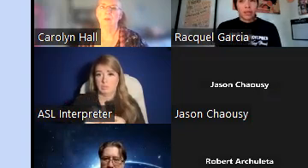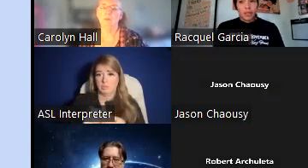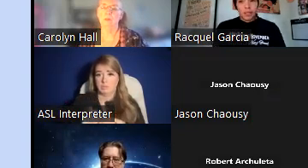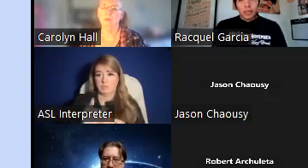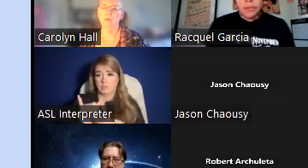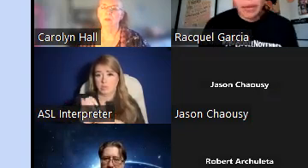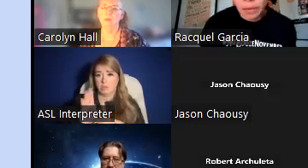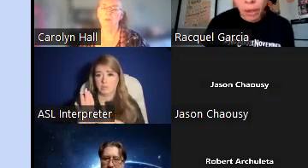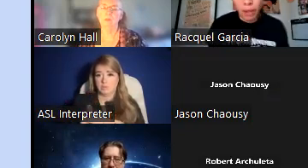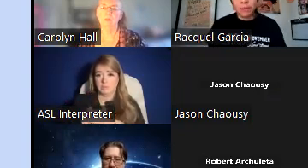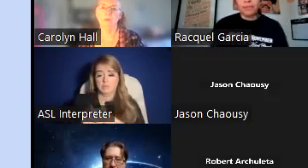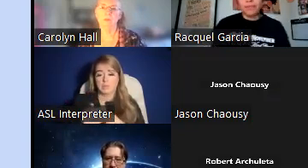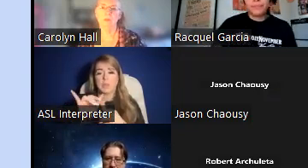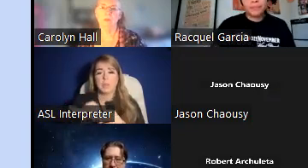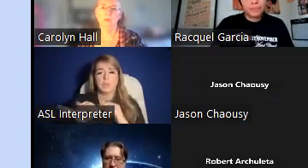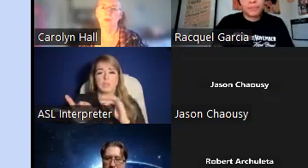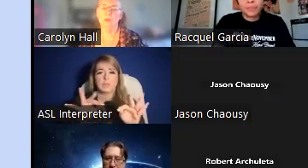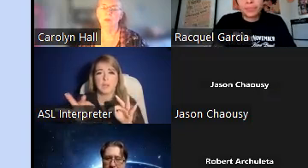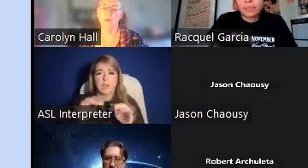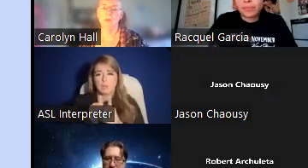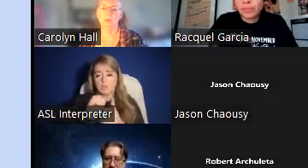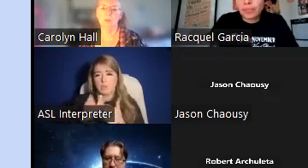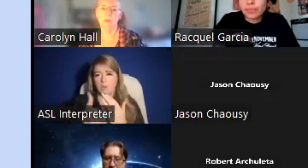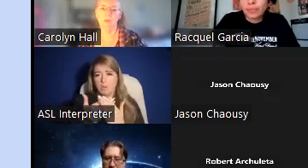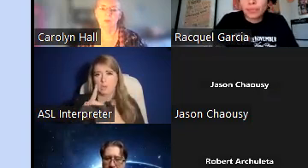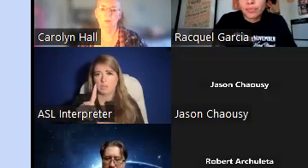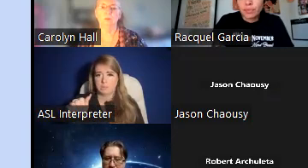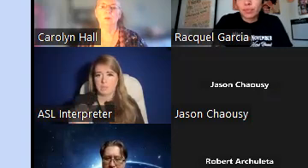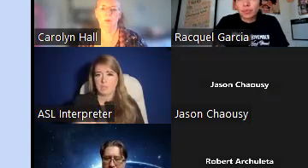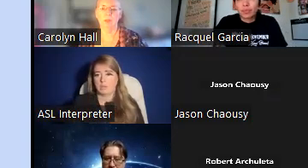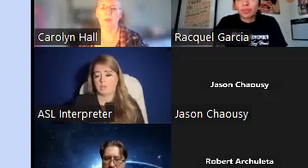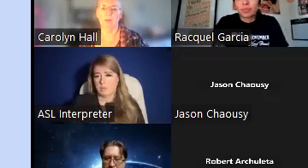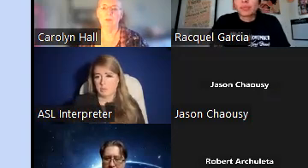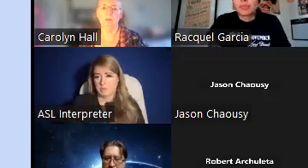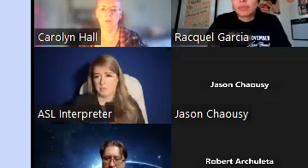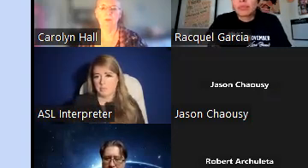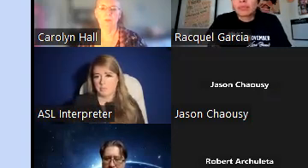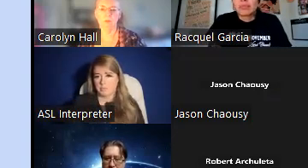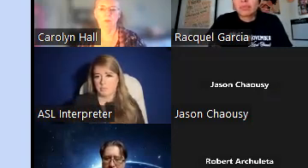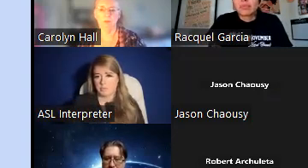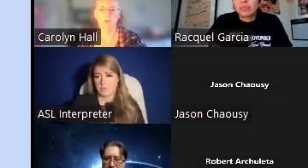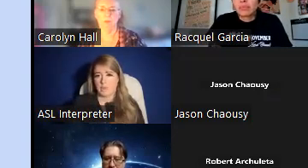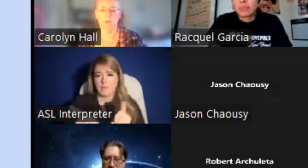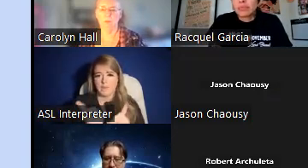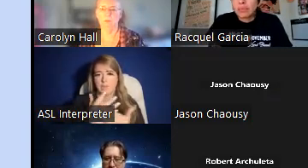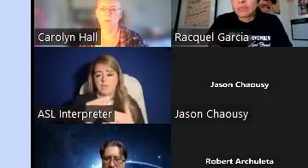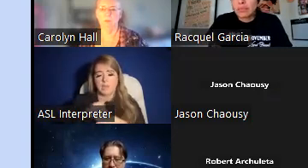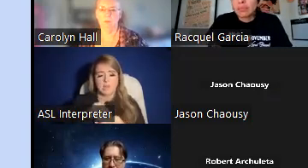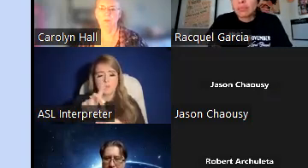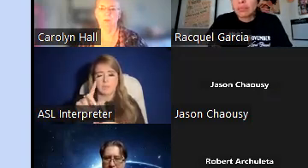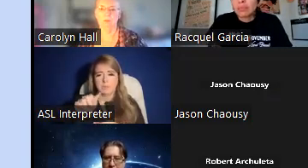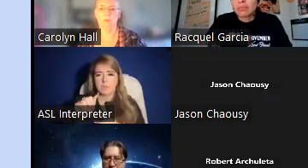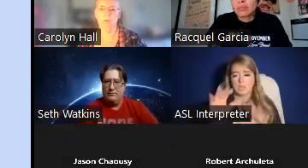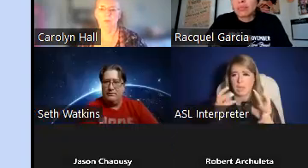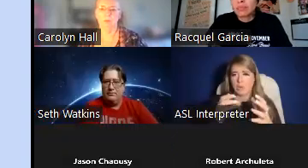I think it's defined of all by all disability, everything that fits into the disability category. So that